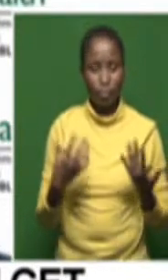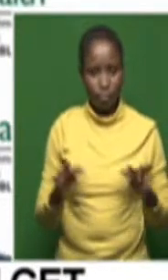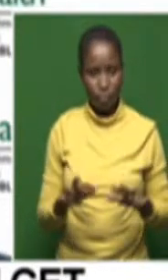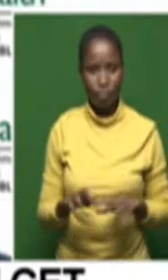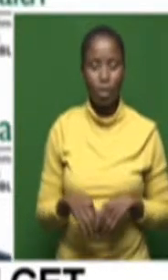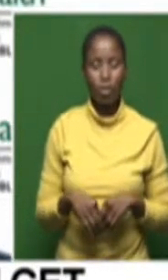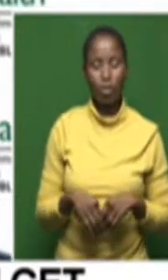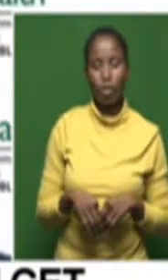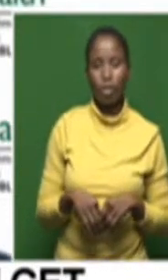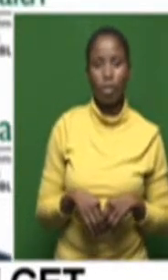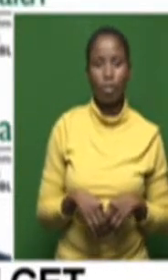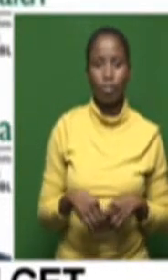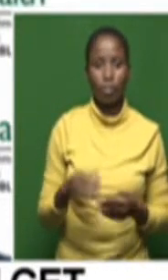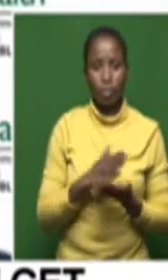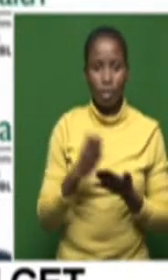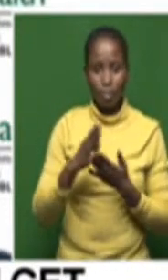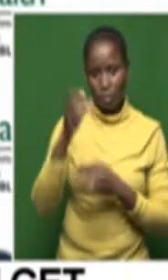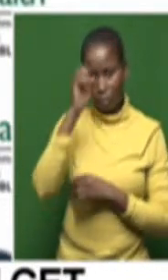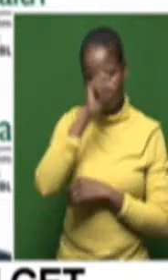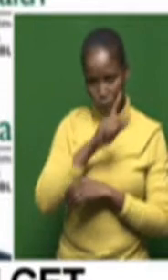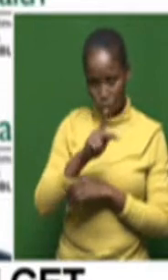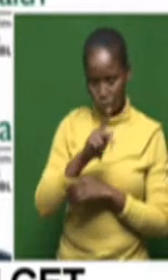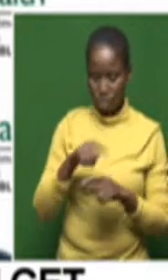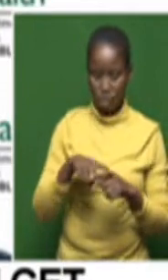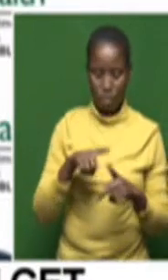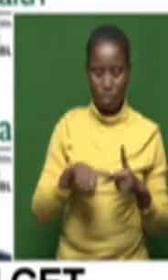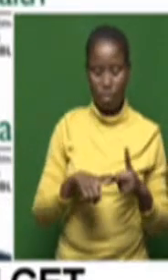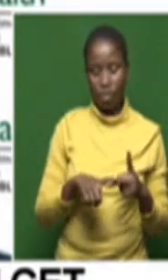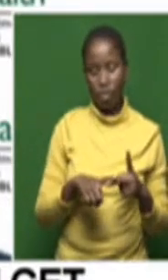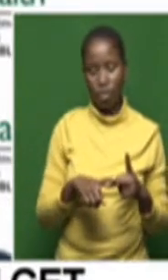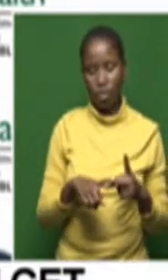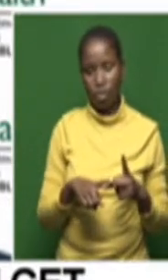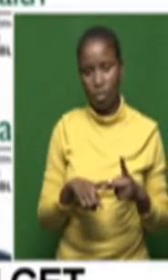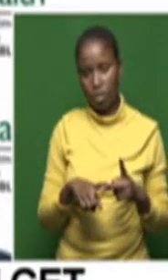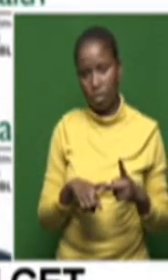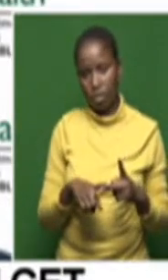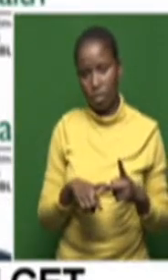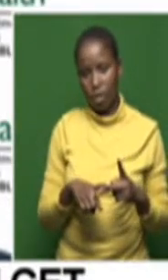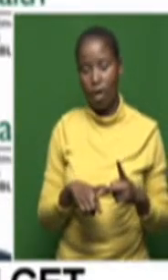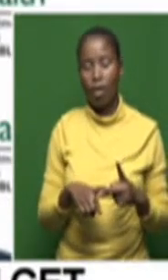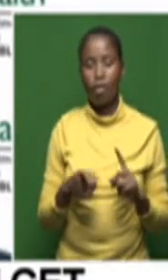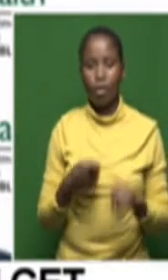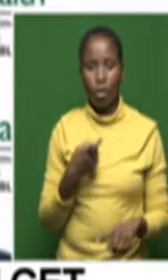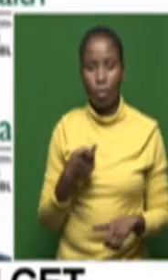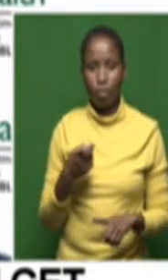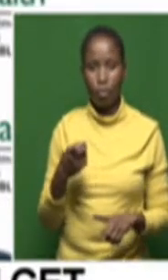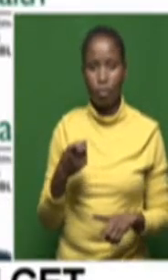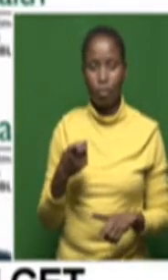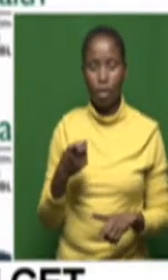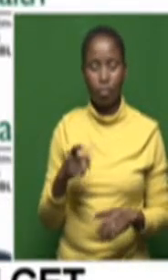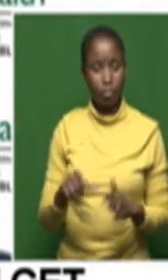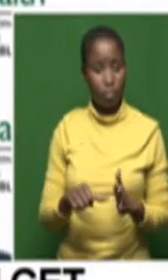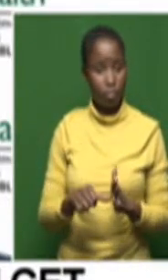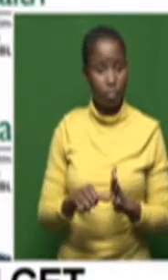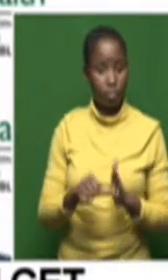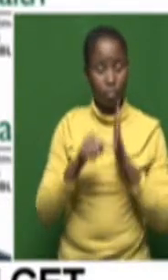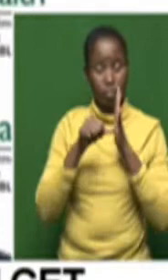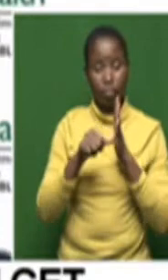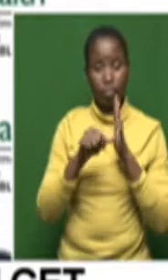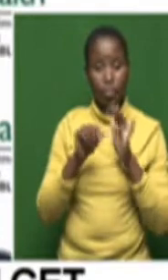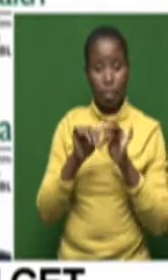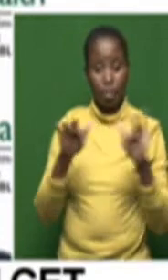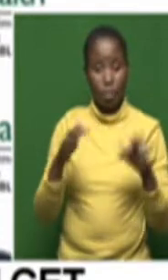our professionals and also amongst various role players about a